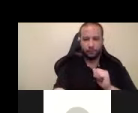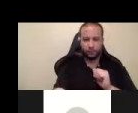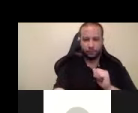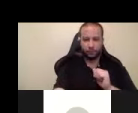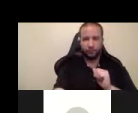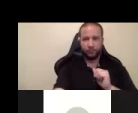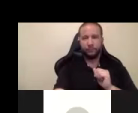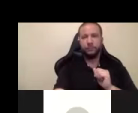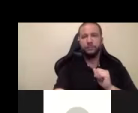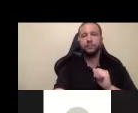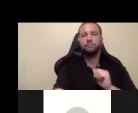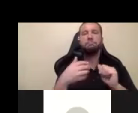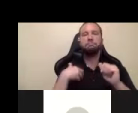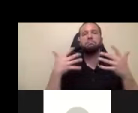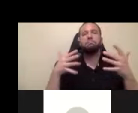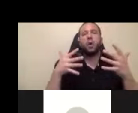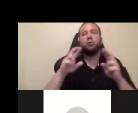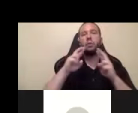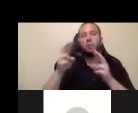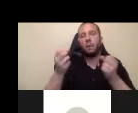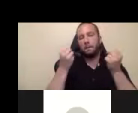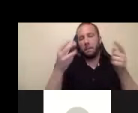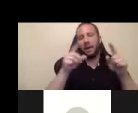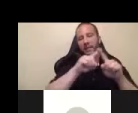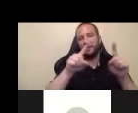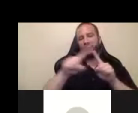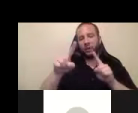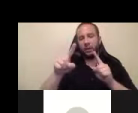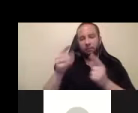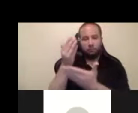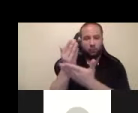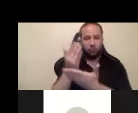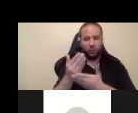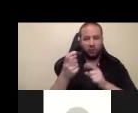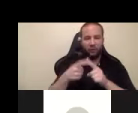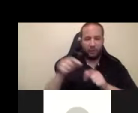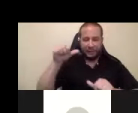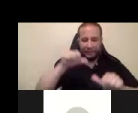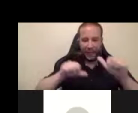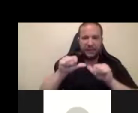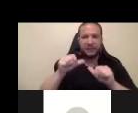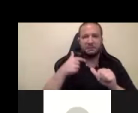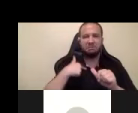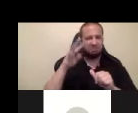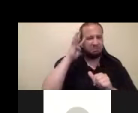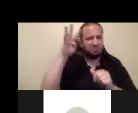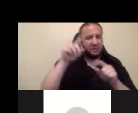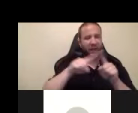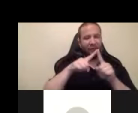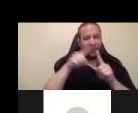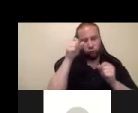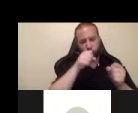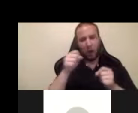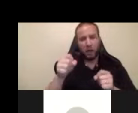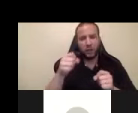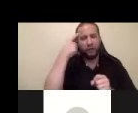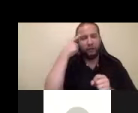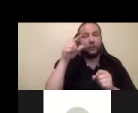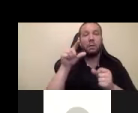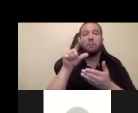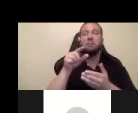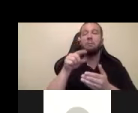change, a sea level rise guidance document, our draft resilience strategy, which is out for public review right